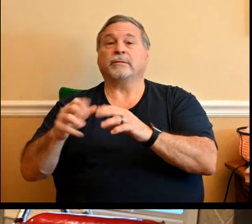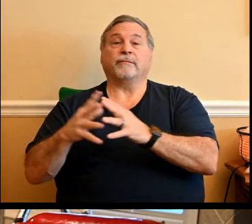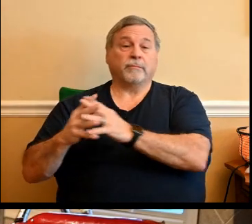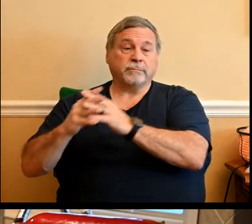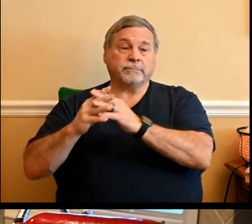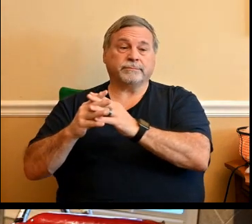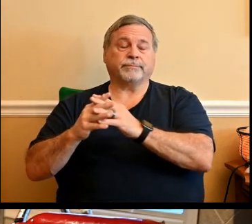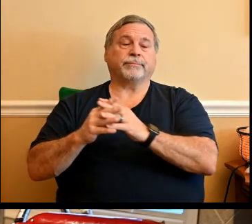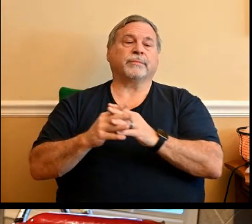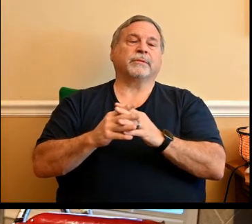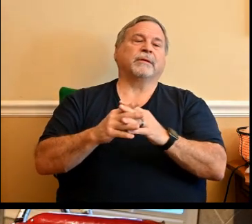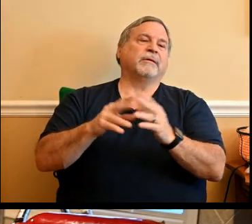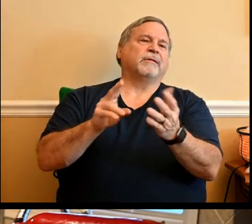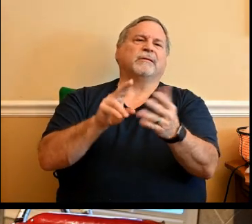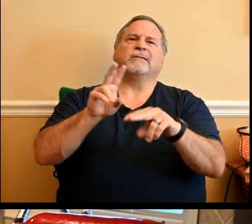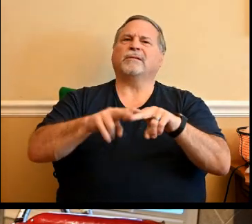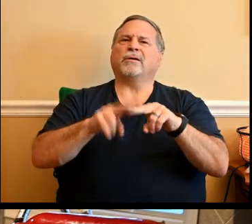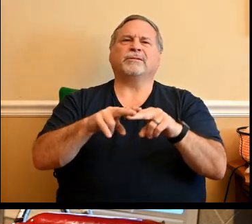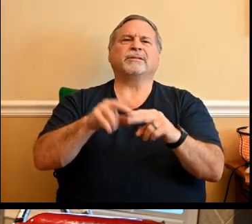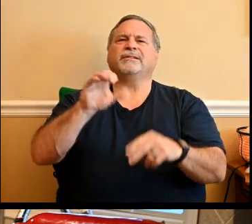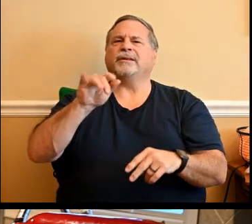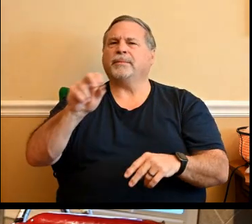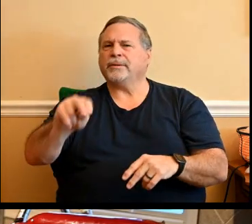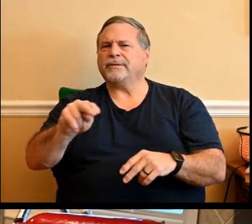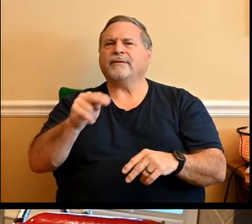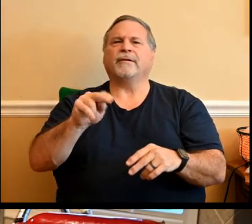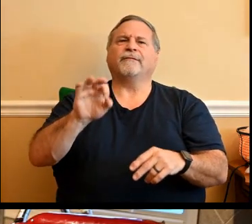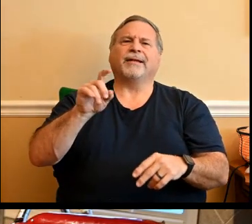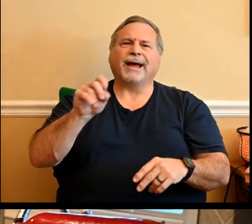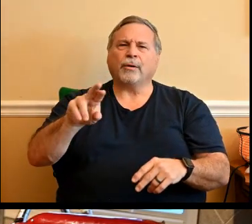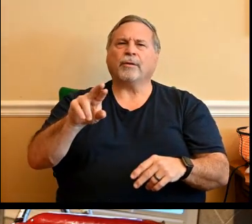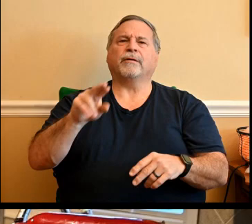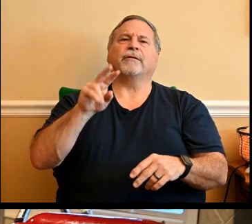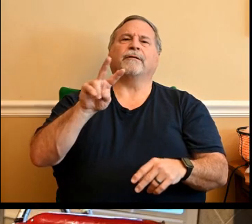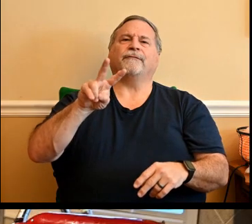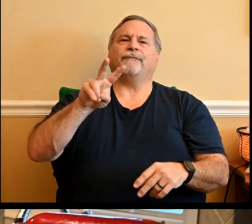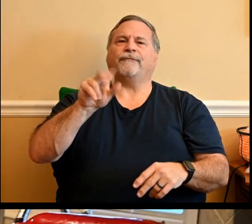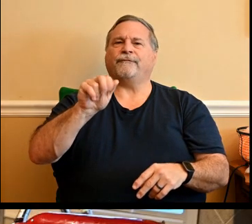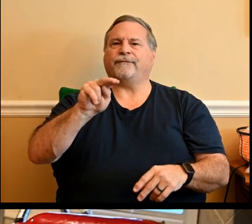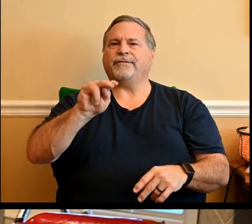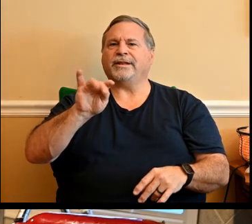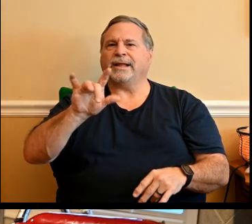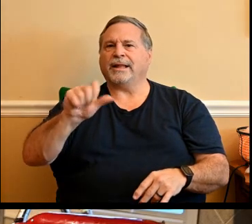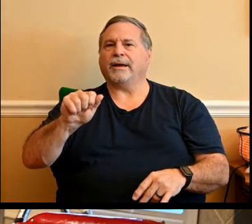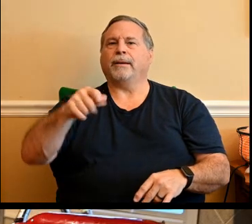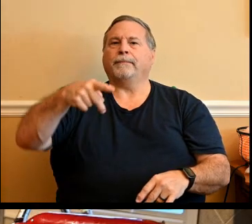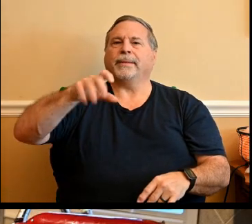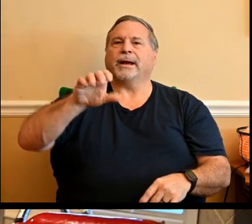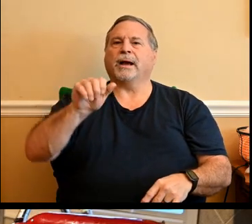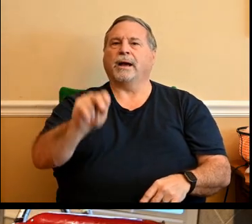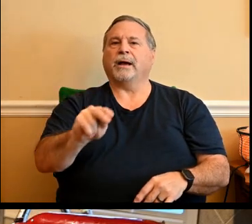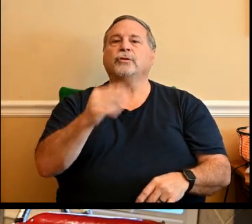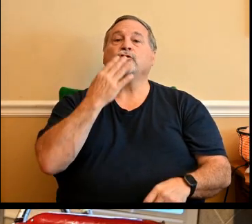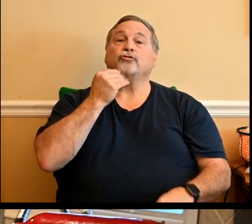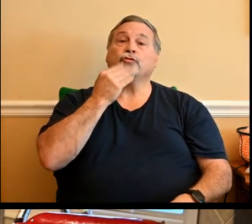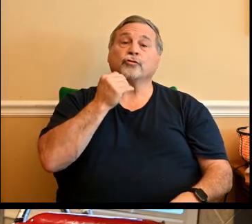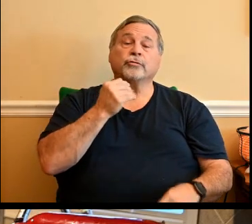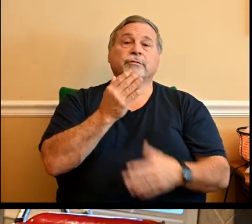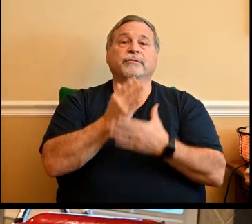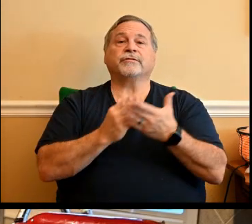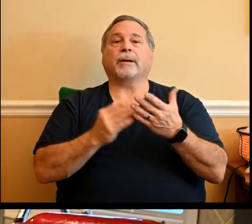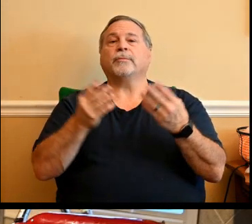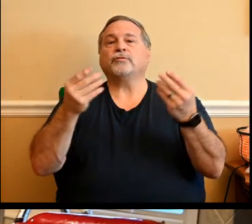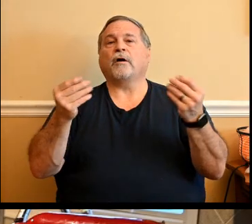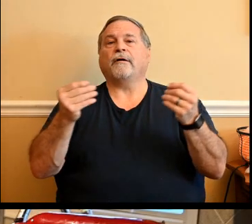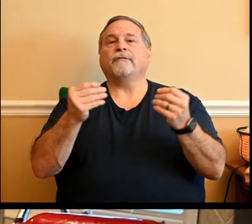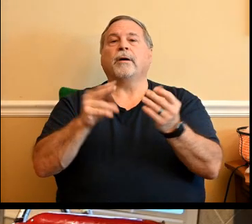recipe. It's flour, salt, cinnamon, a little bit of vanilla, of course pecans, and you're going to have some sugar,